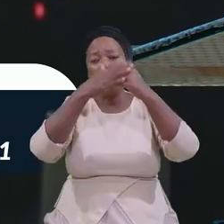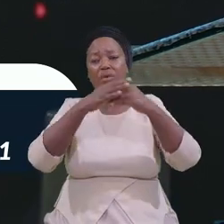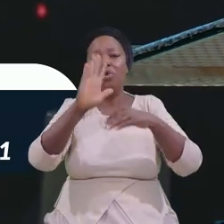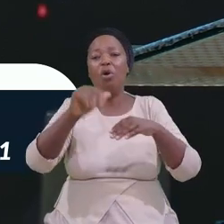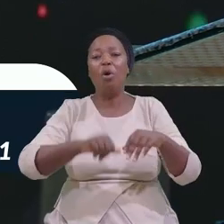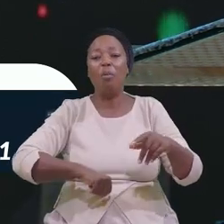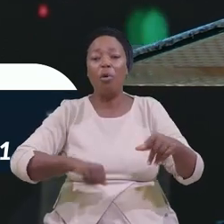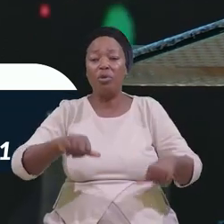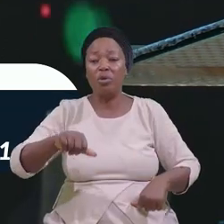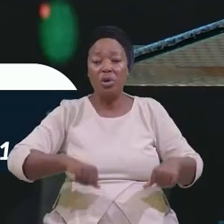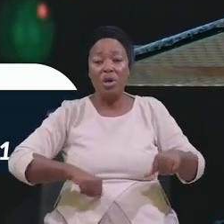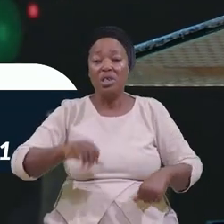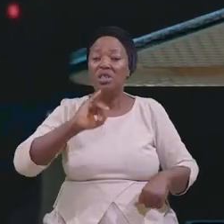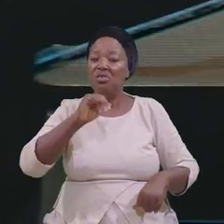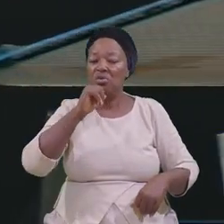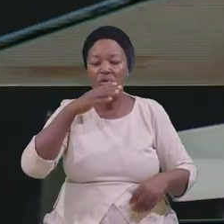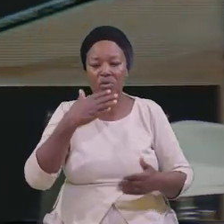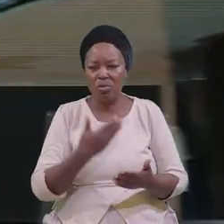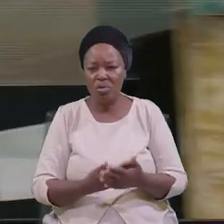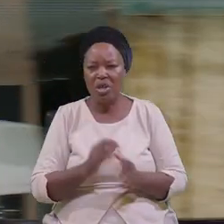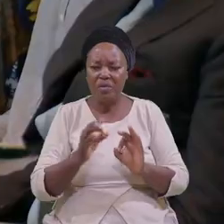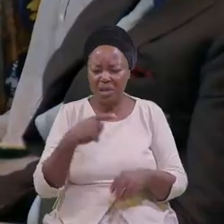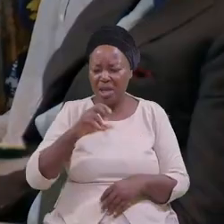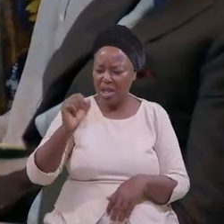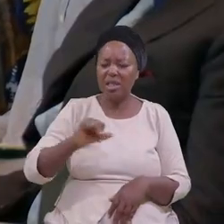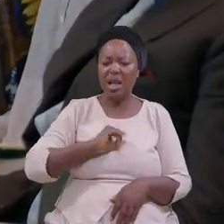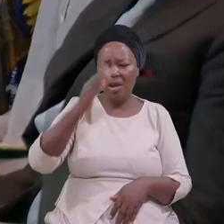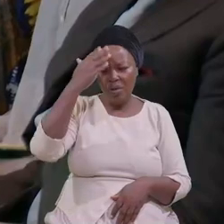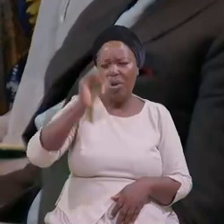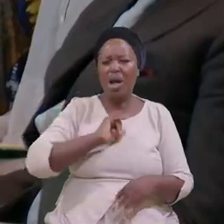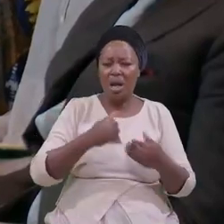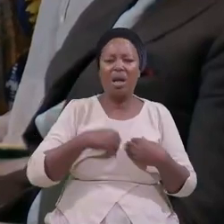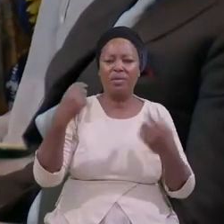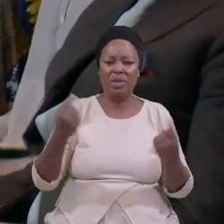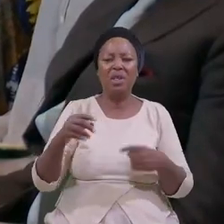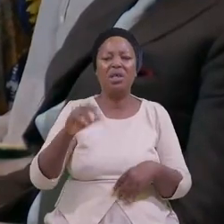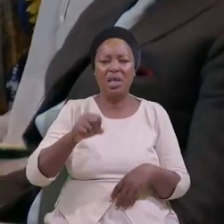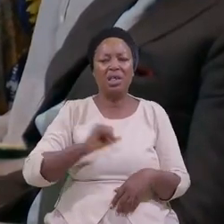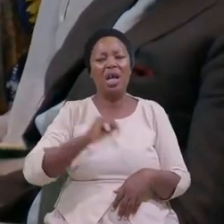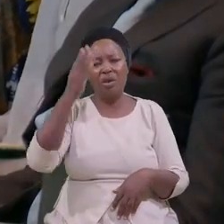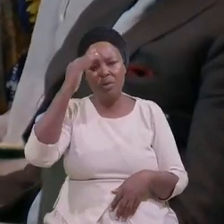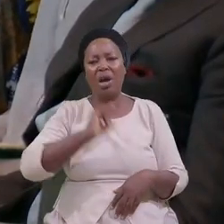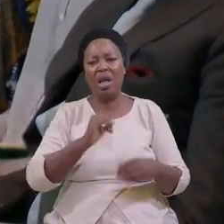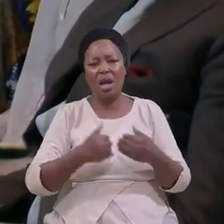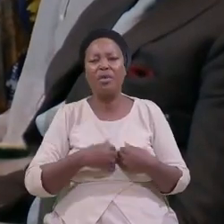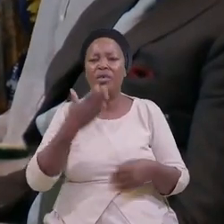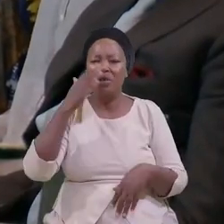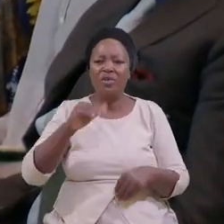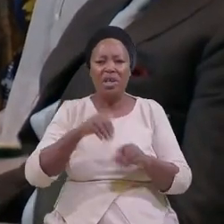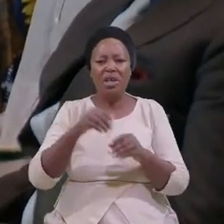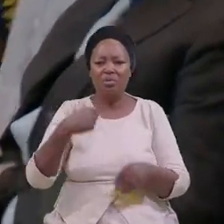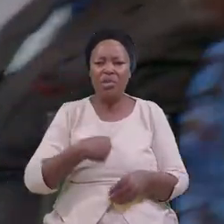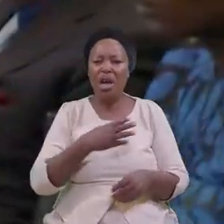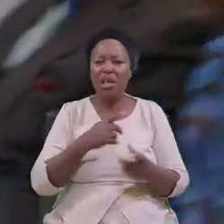good. If you say, yes, I know I have corruption, yes, I know I have evil in me, and you do